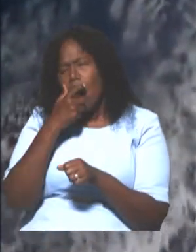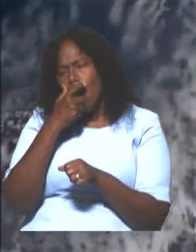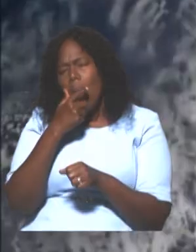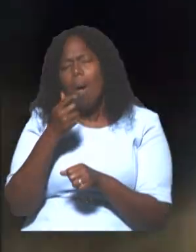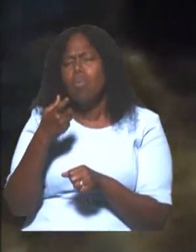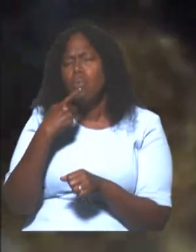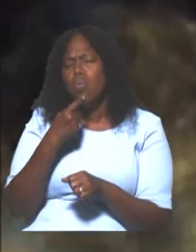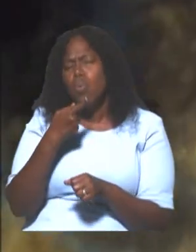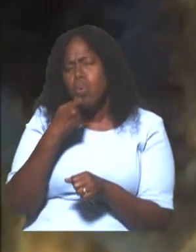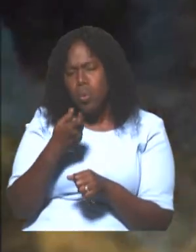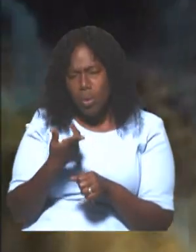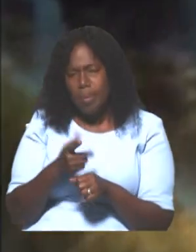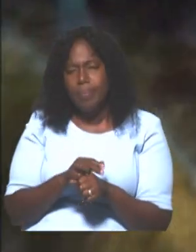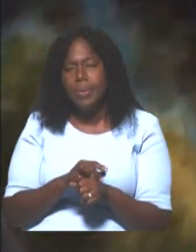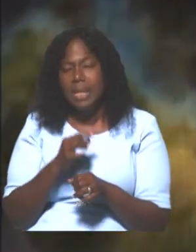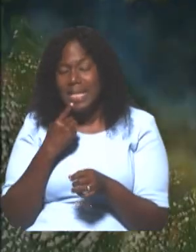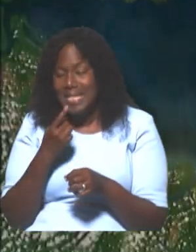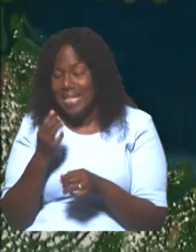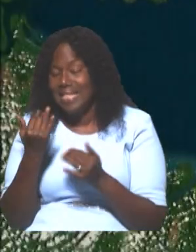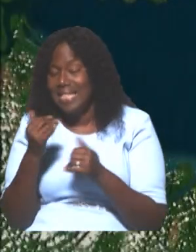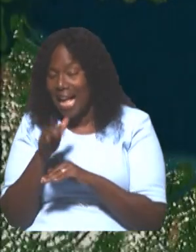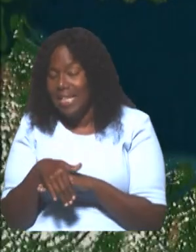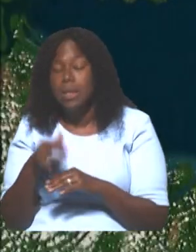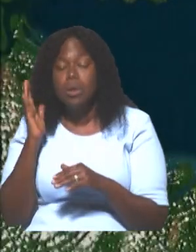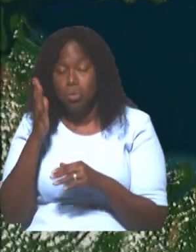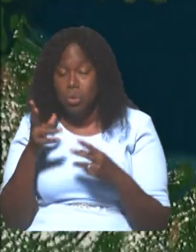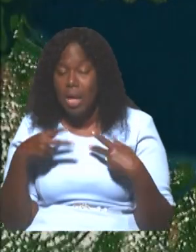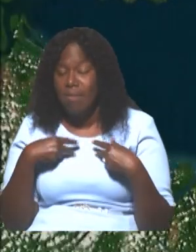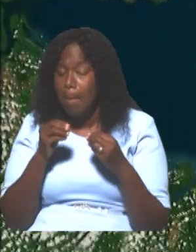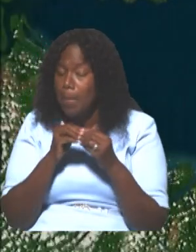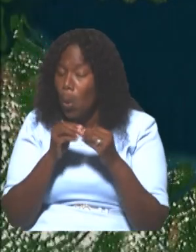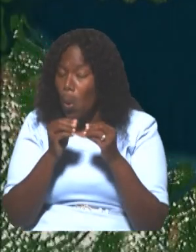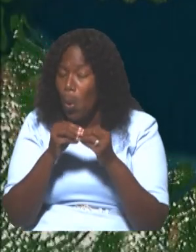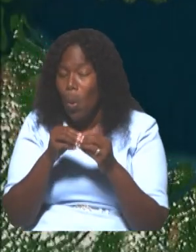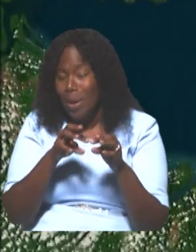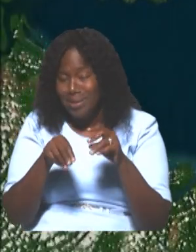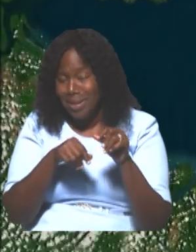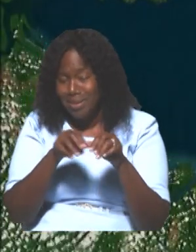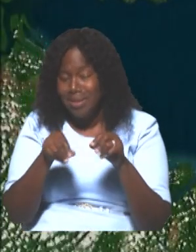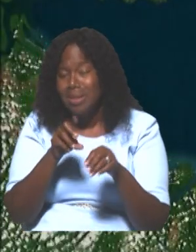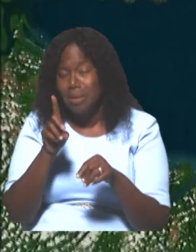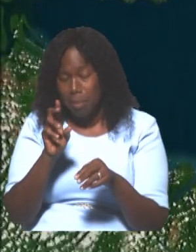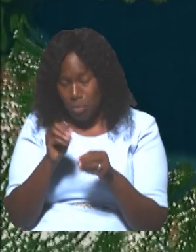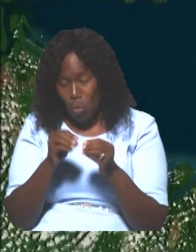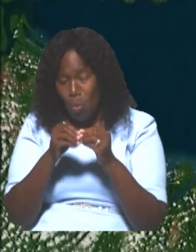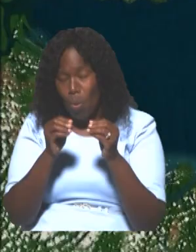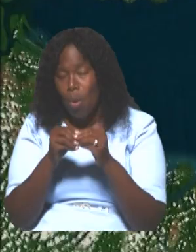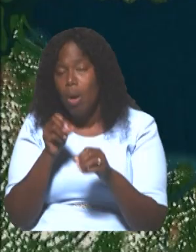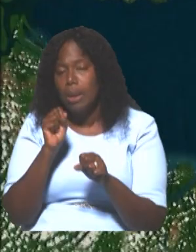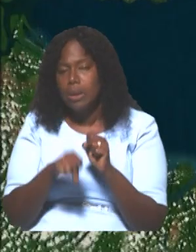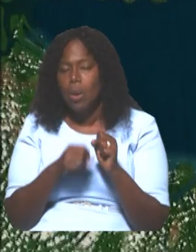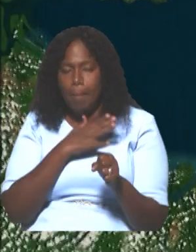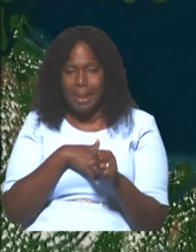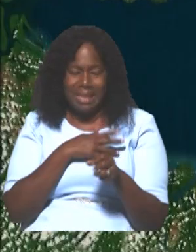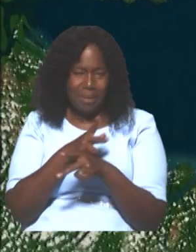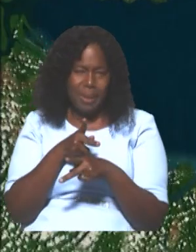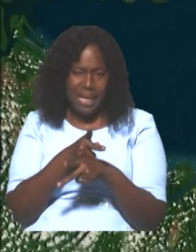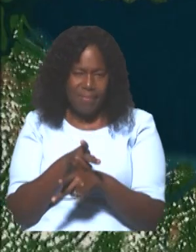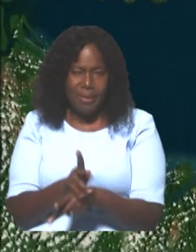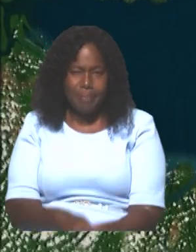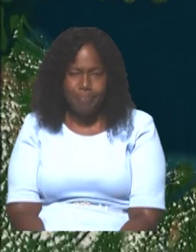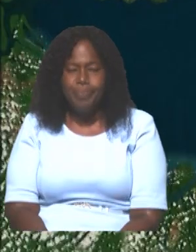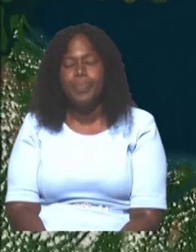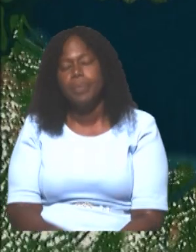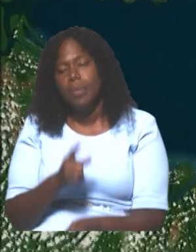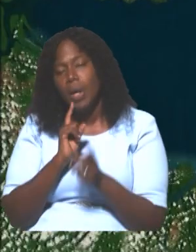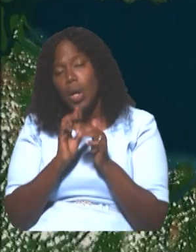necessary precautions. Accompanying the haze tonight will be partly cloudy skies, a light breeze from the high pressure system, and possibly